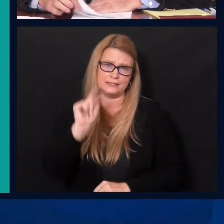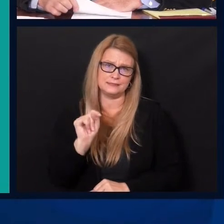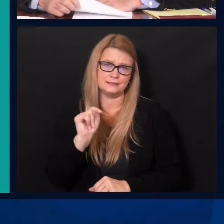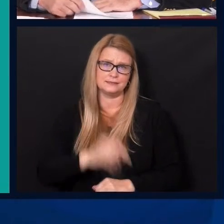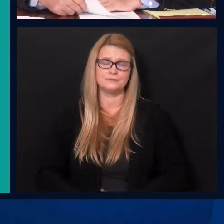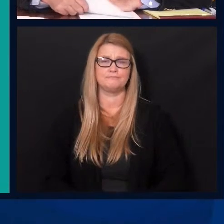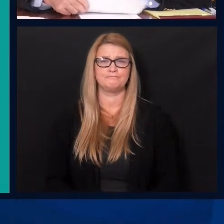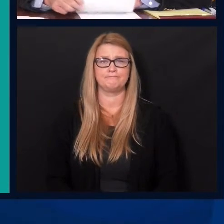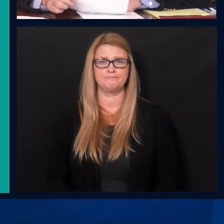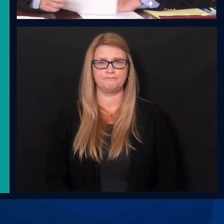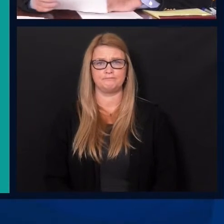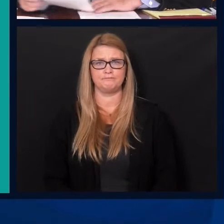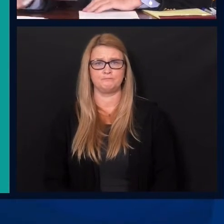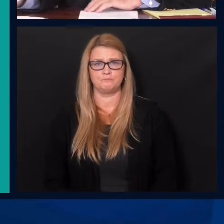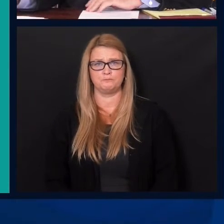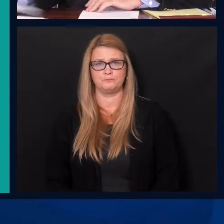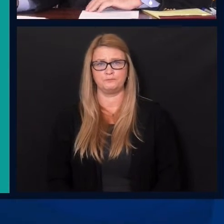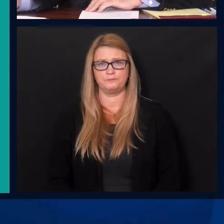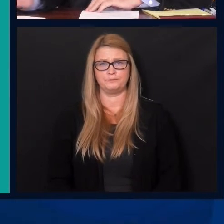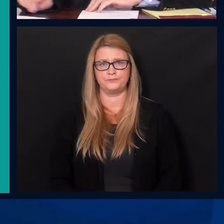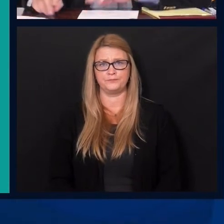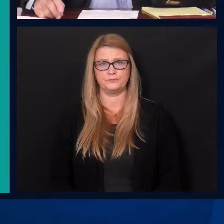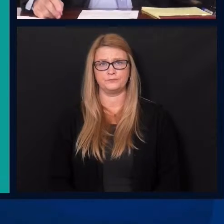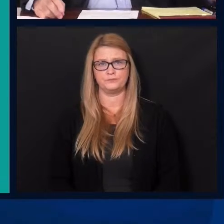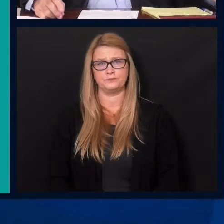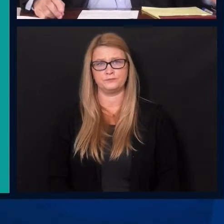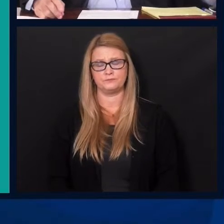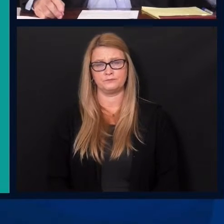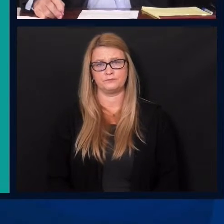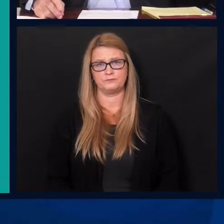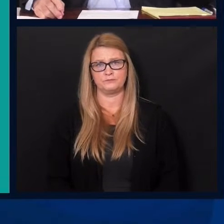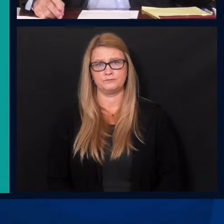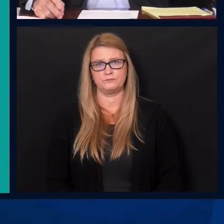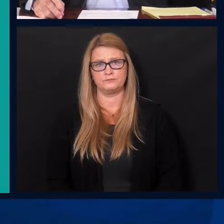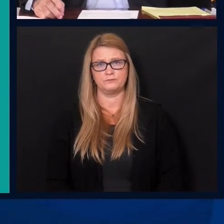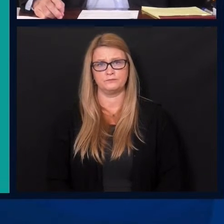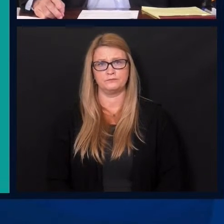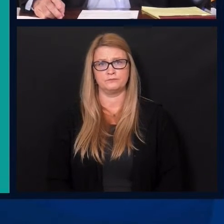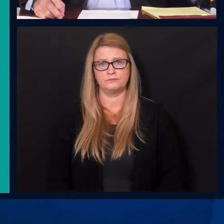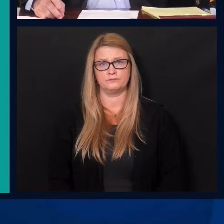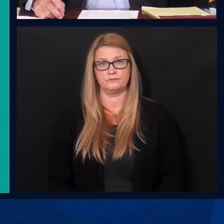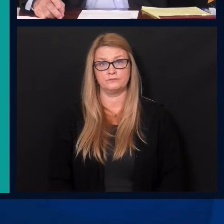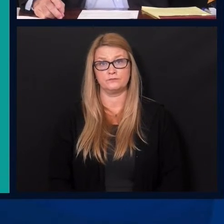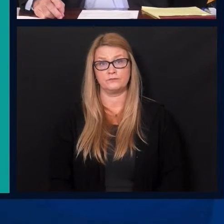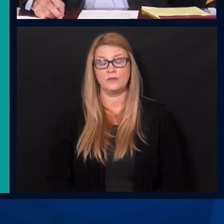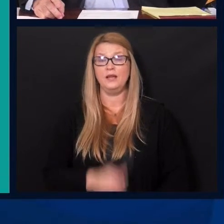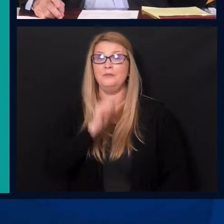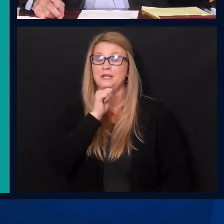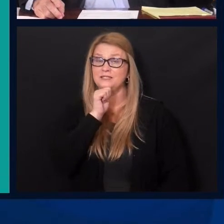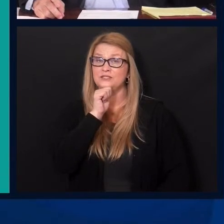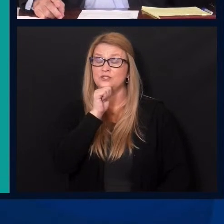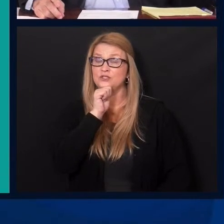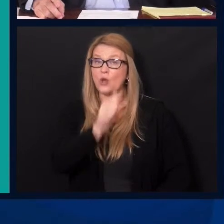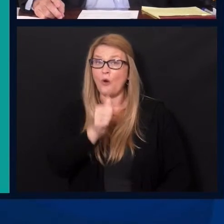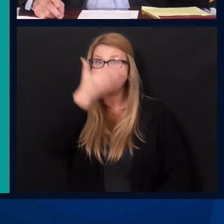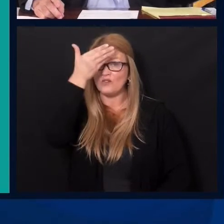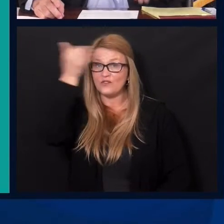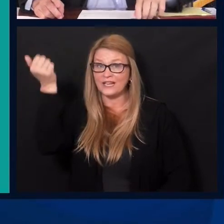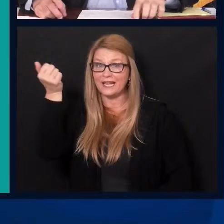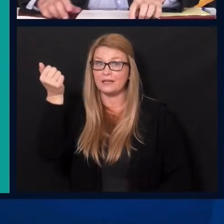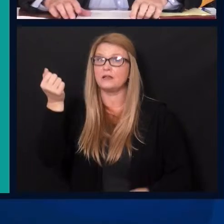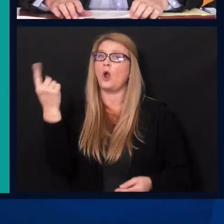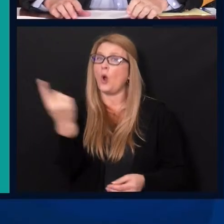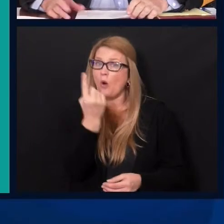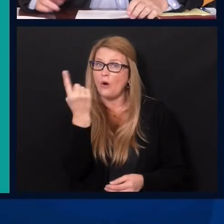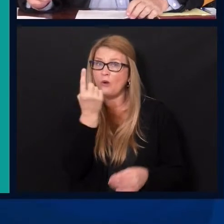shots. In the meantime, the best thing you can possibly do as far as prevention is your mask.